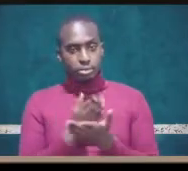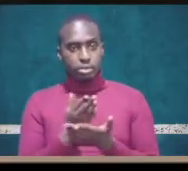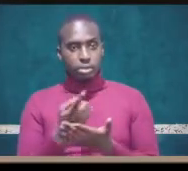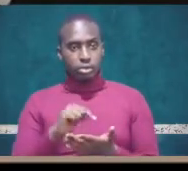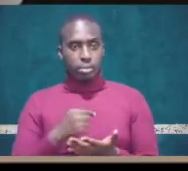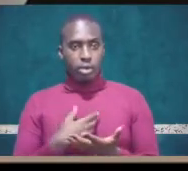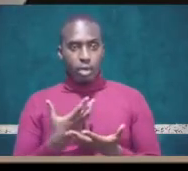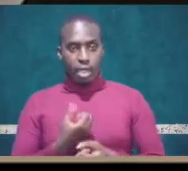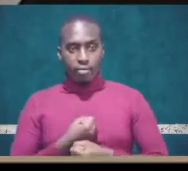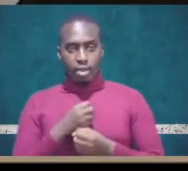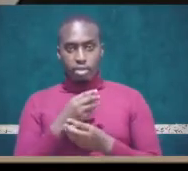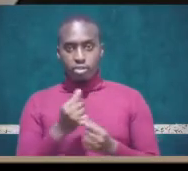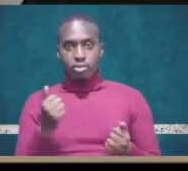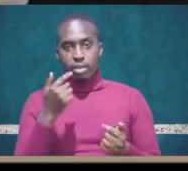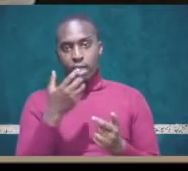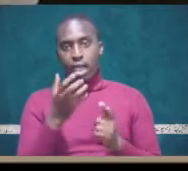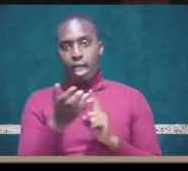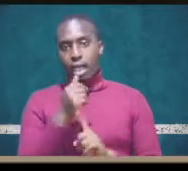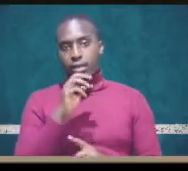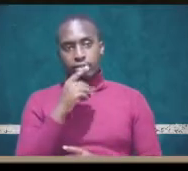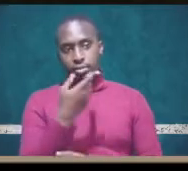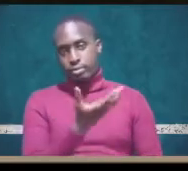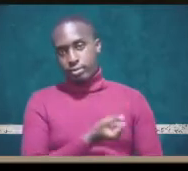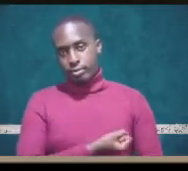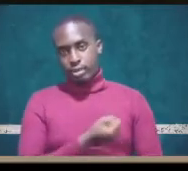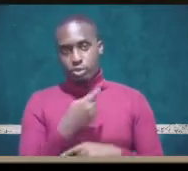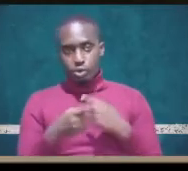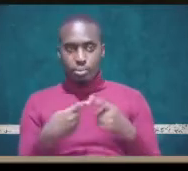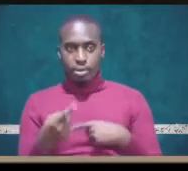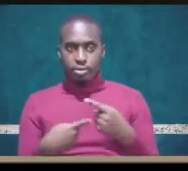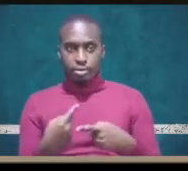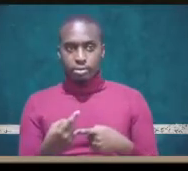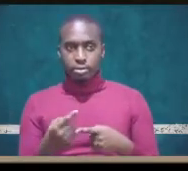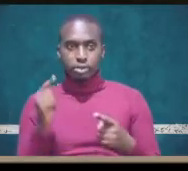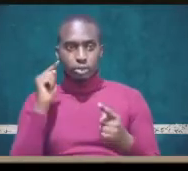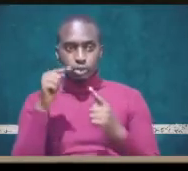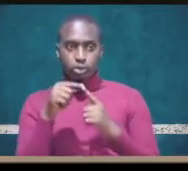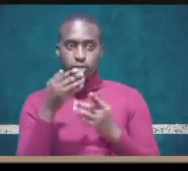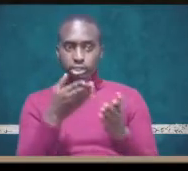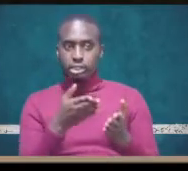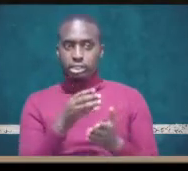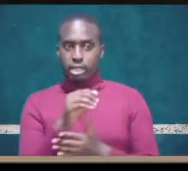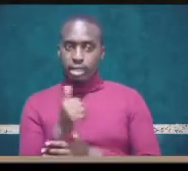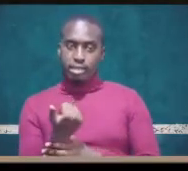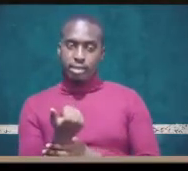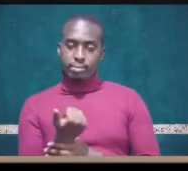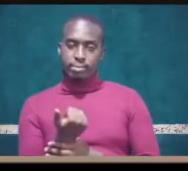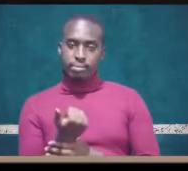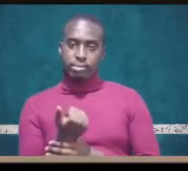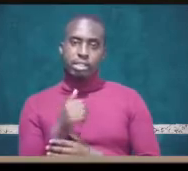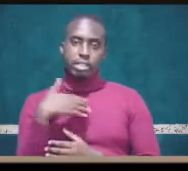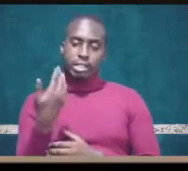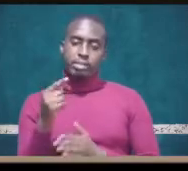have solved the answer there. Okay. So let's move on to this other